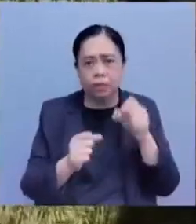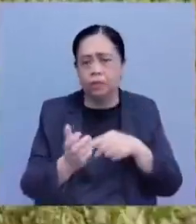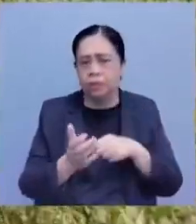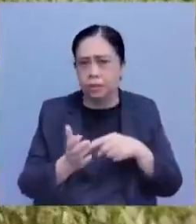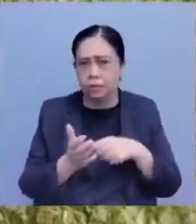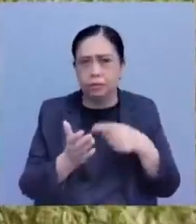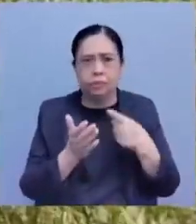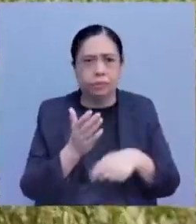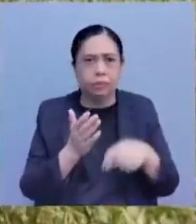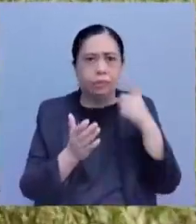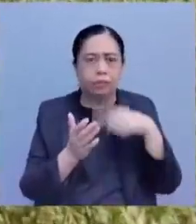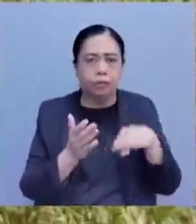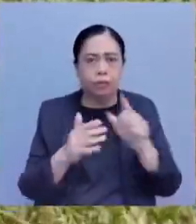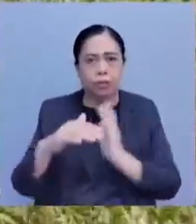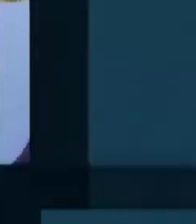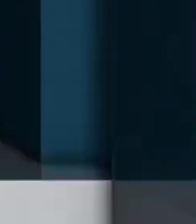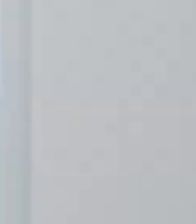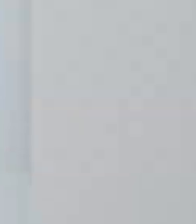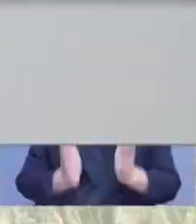for consumers.